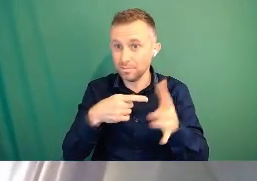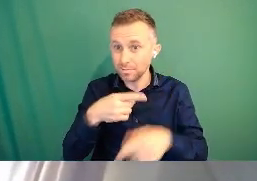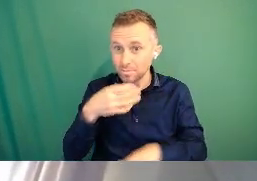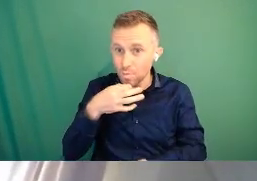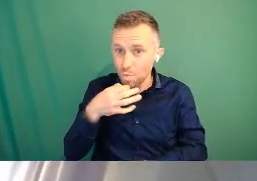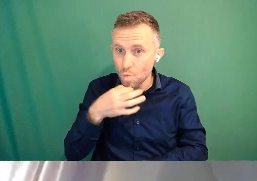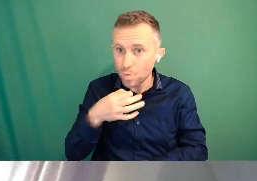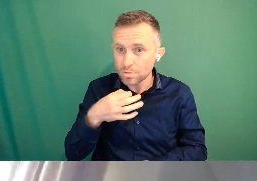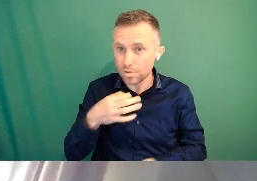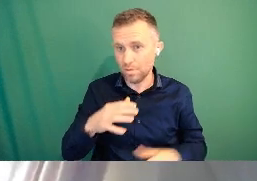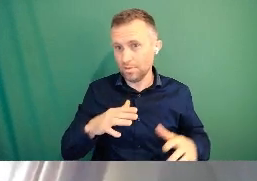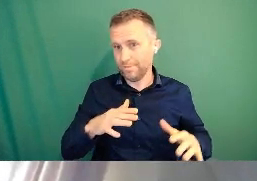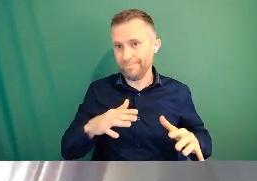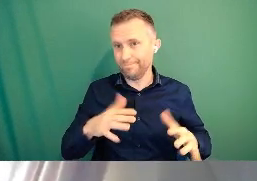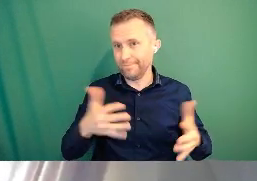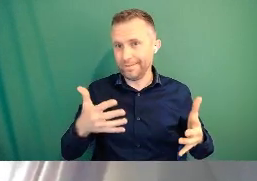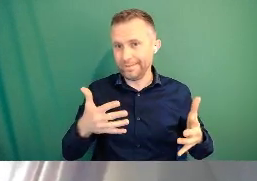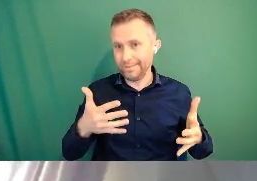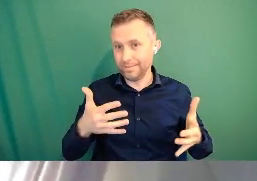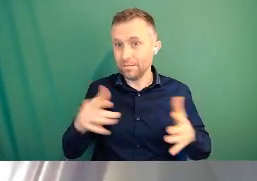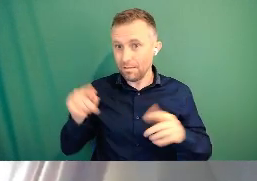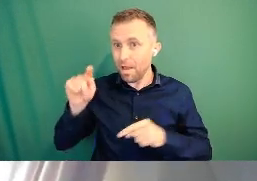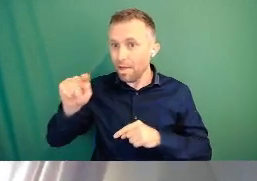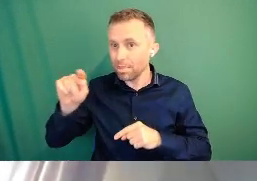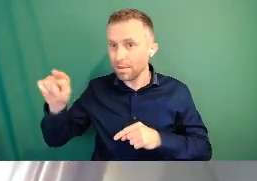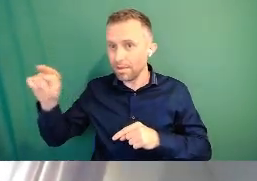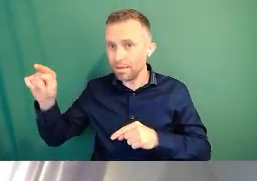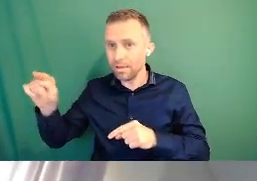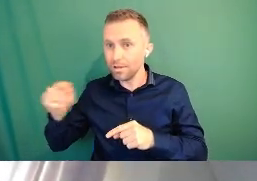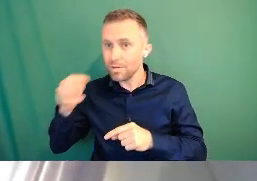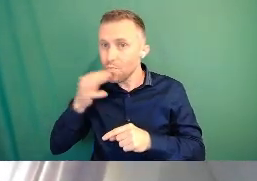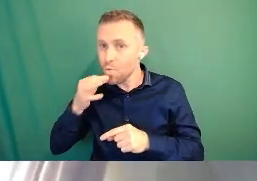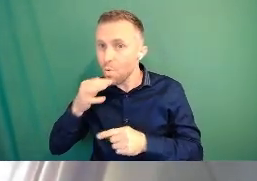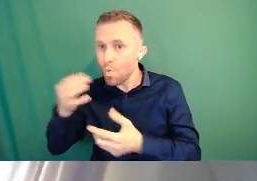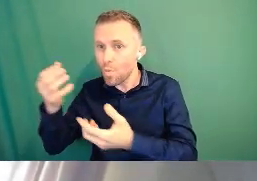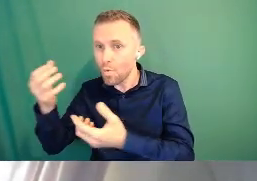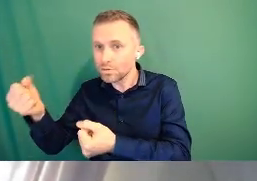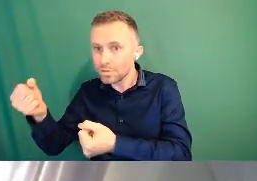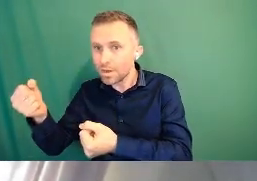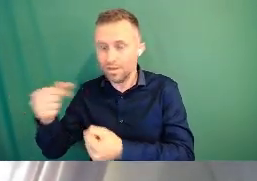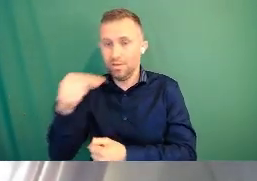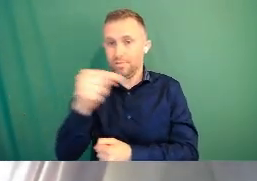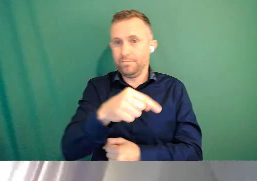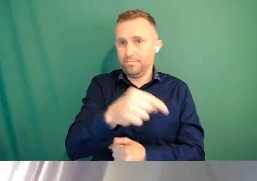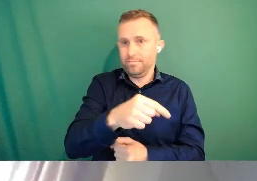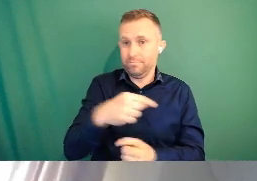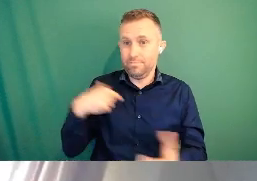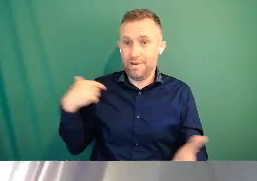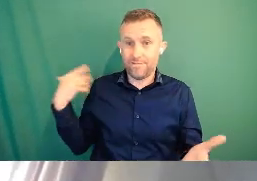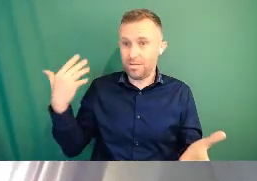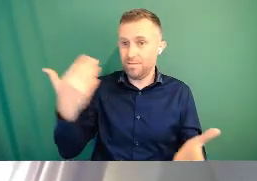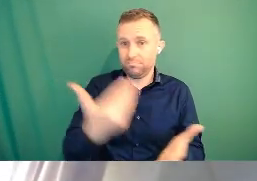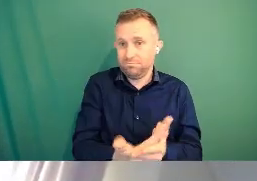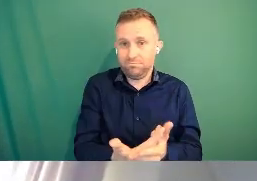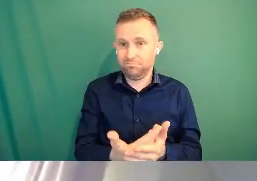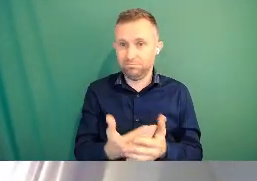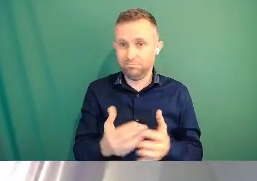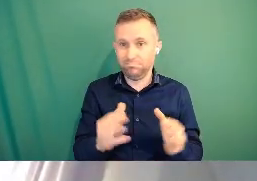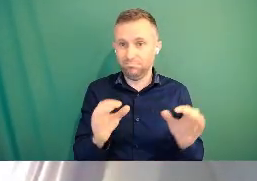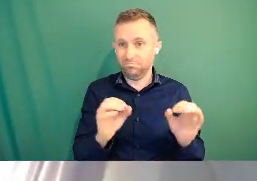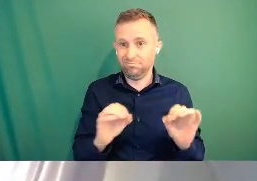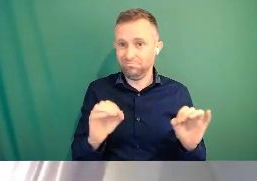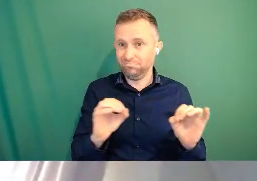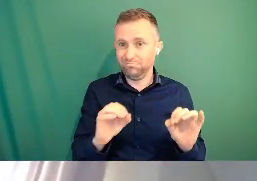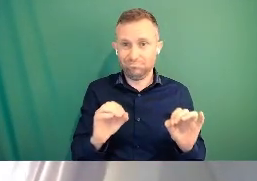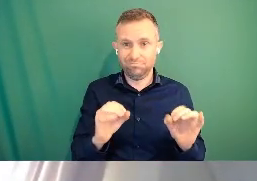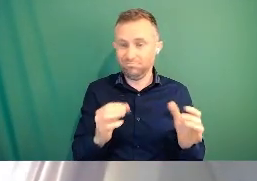Moats typically would have been filled with water, but this one, being situated at the top of a hill, wouldn't have been able to have water.